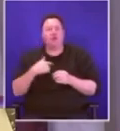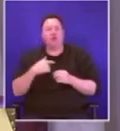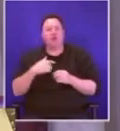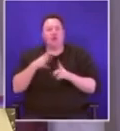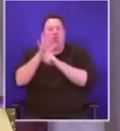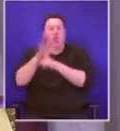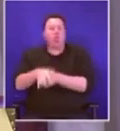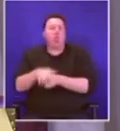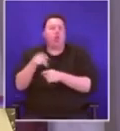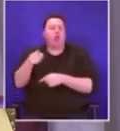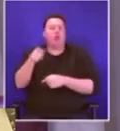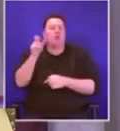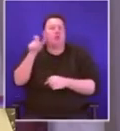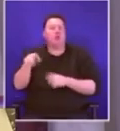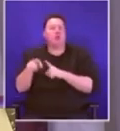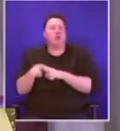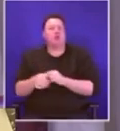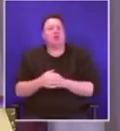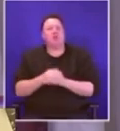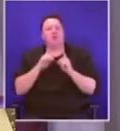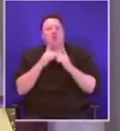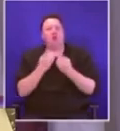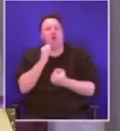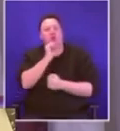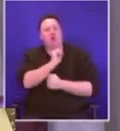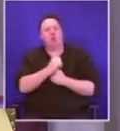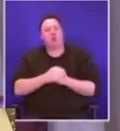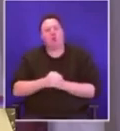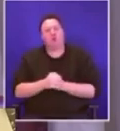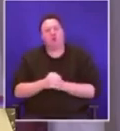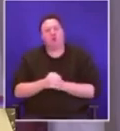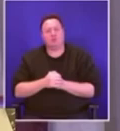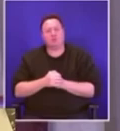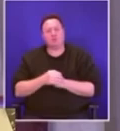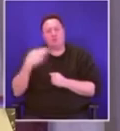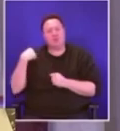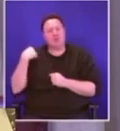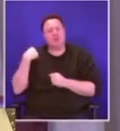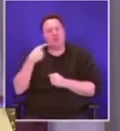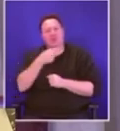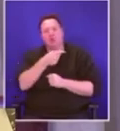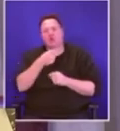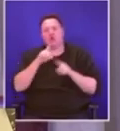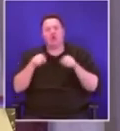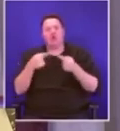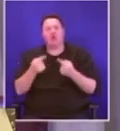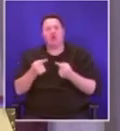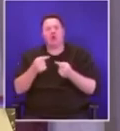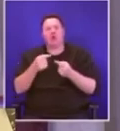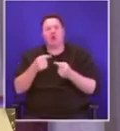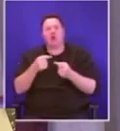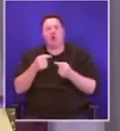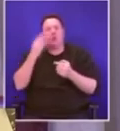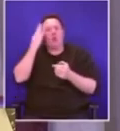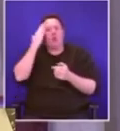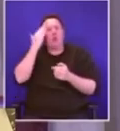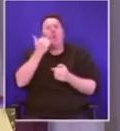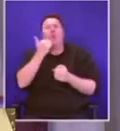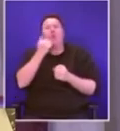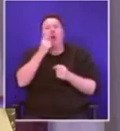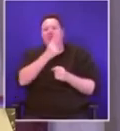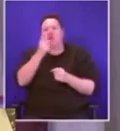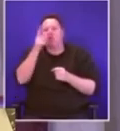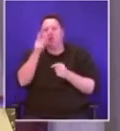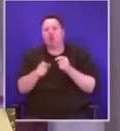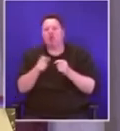department. And that you, Minister, cannot positively account for every person in this country. The minister has a